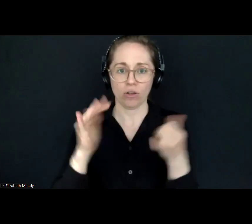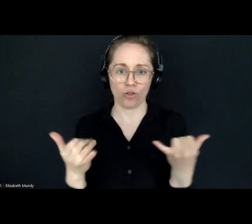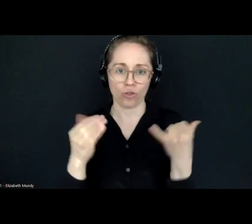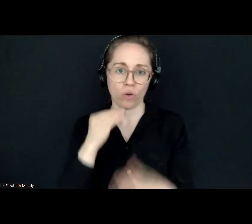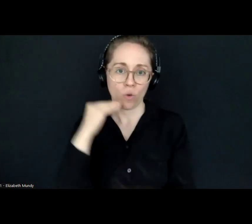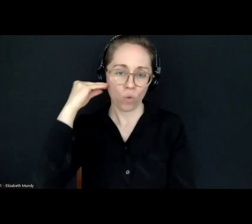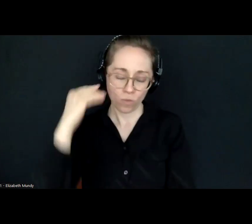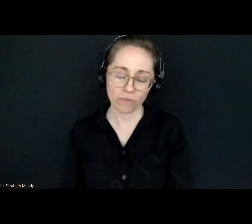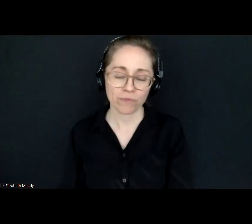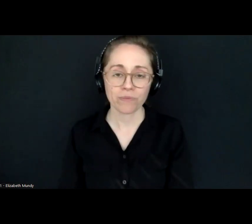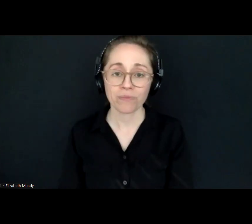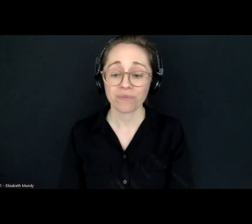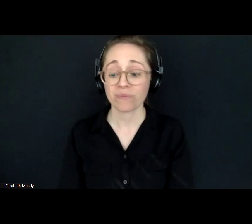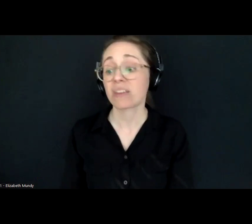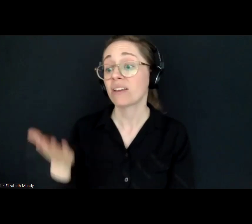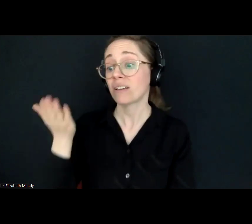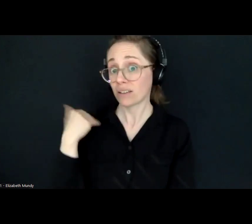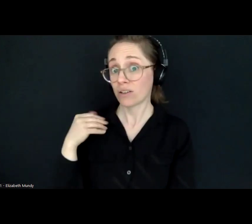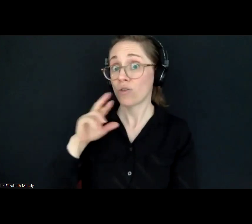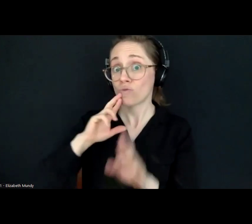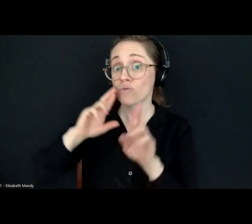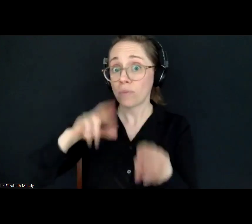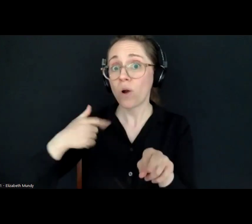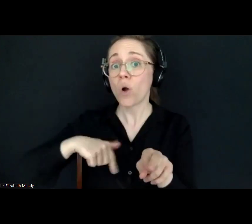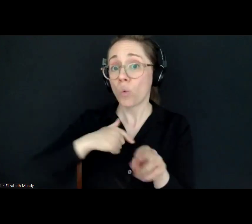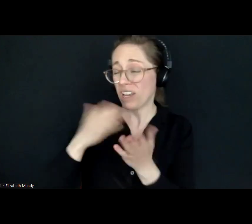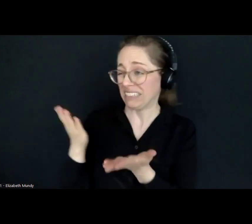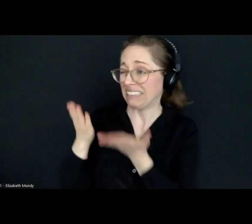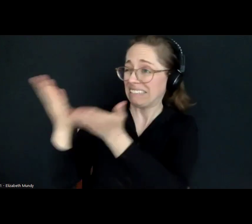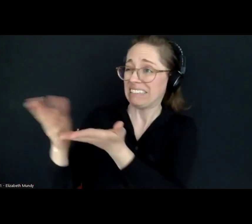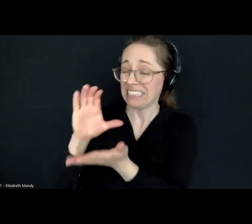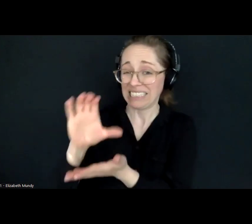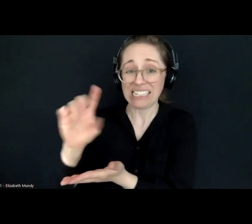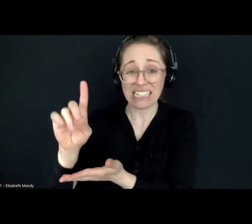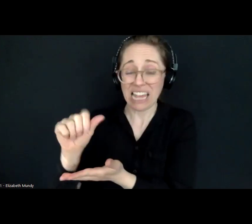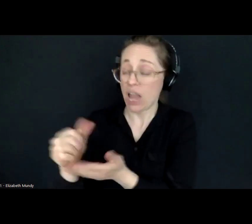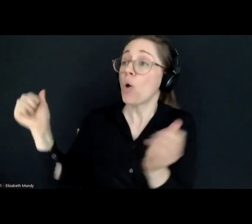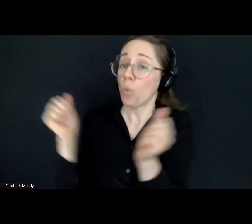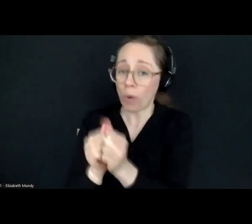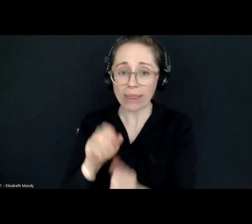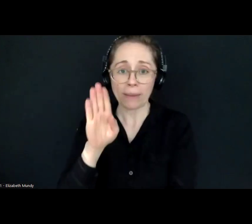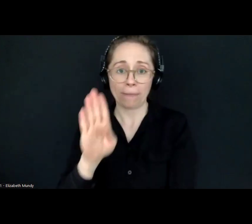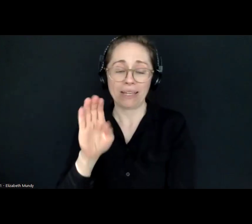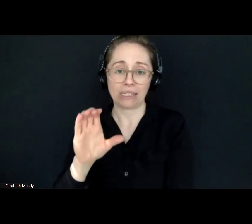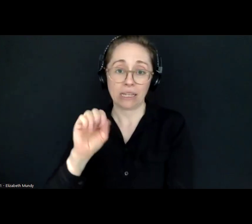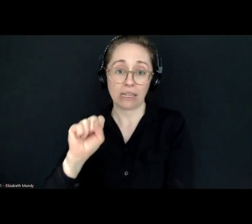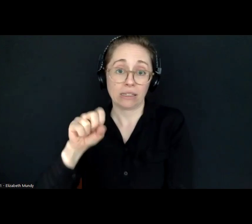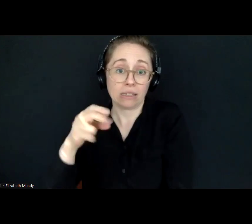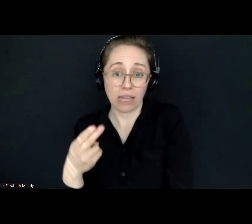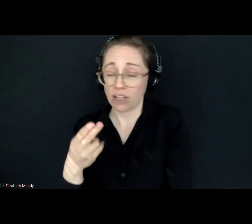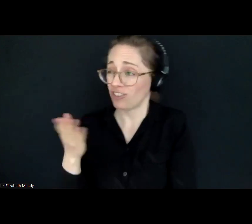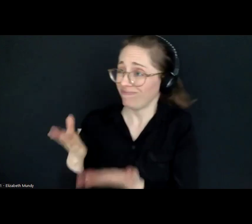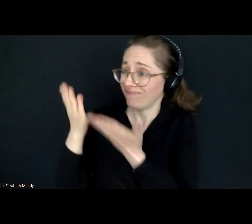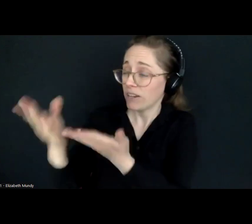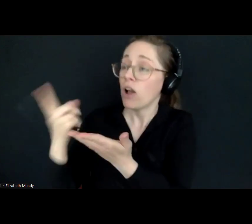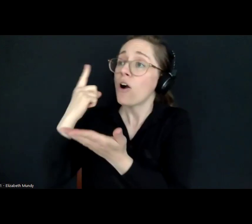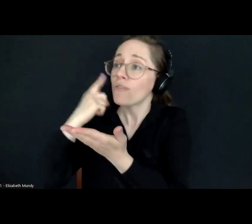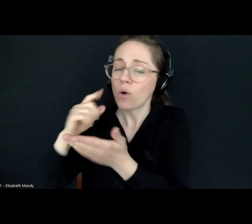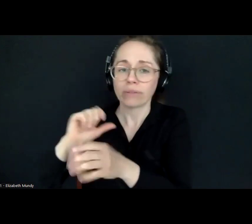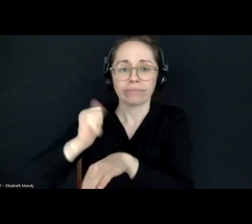last impact report, we did urge the CDA with BCSH to create timelines for deliverables